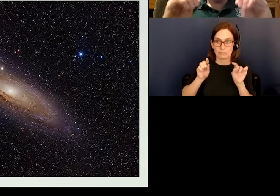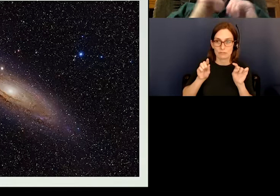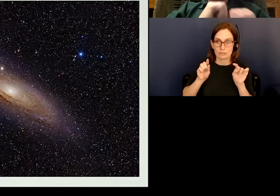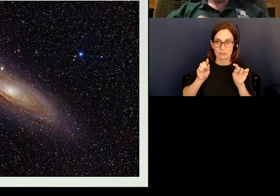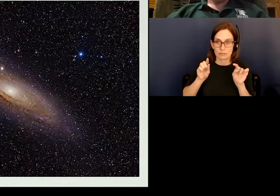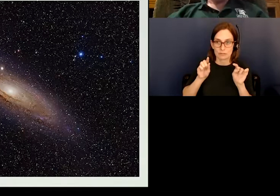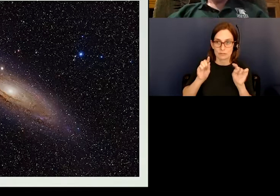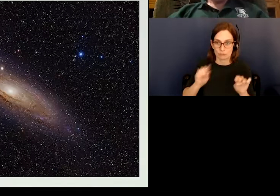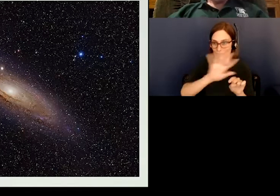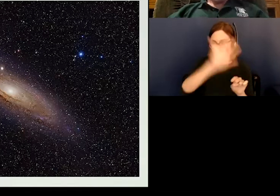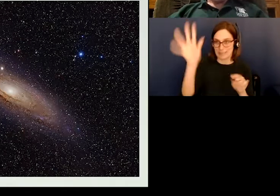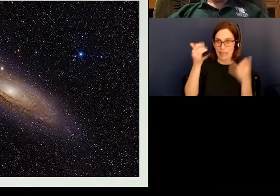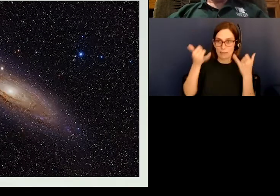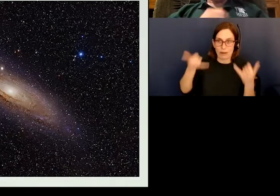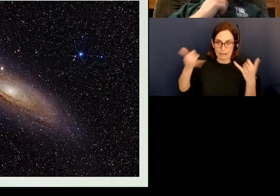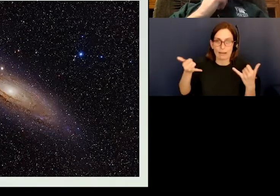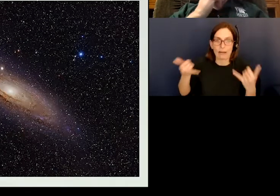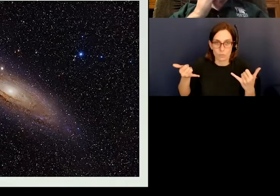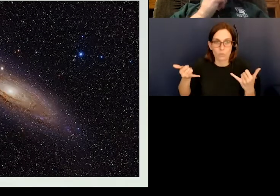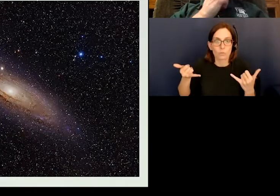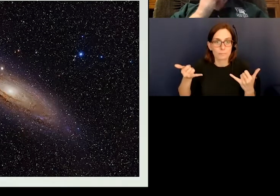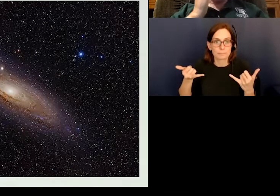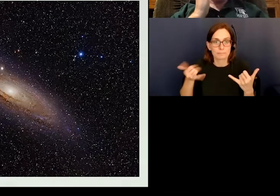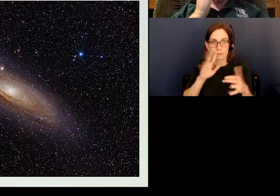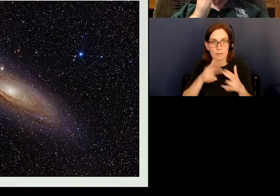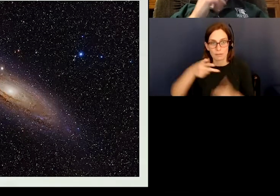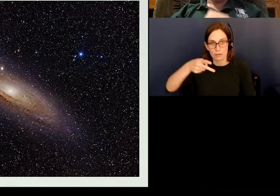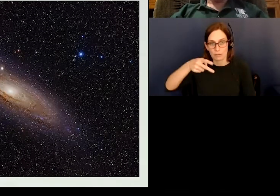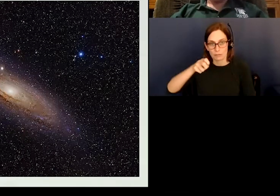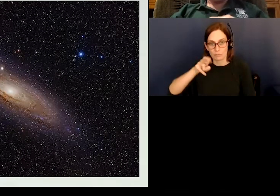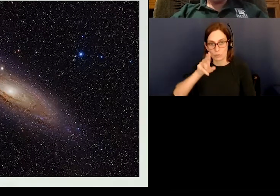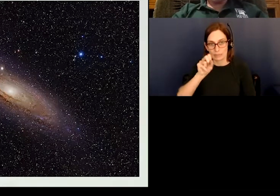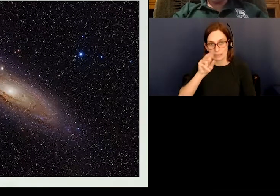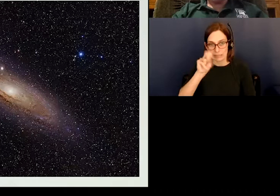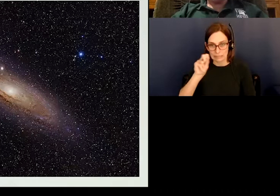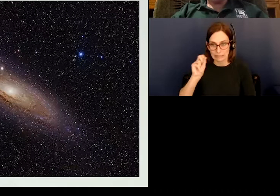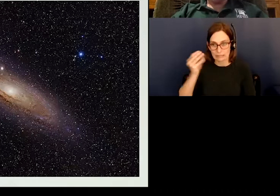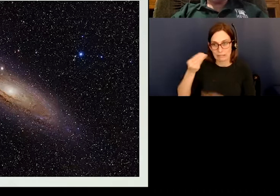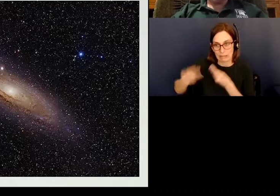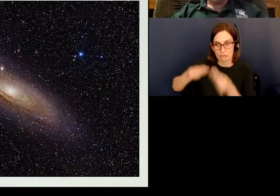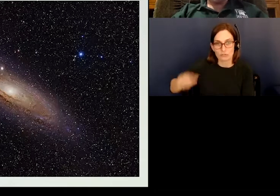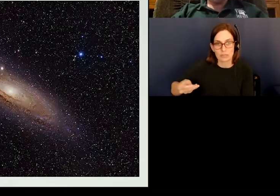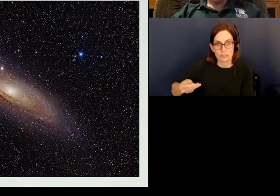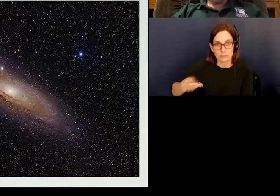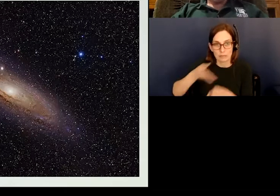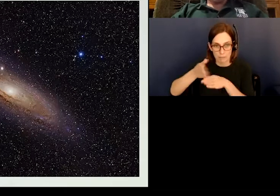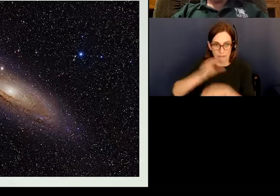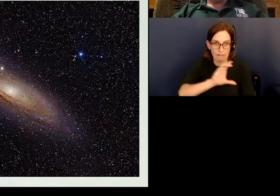in the sky right now. And I'll be talking about the Perseus legend and the main characters, Perseus, the